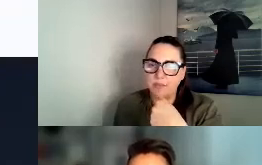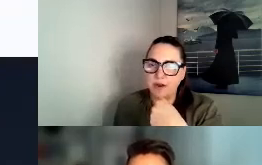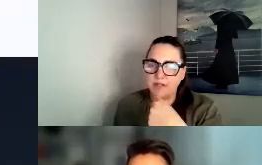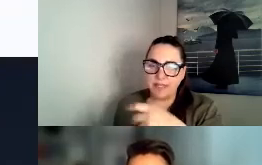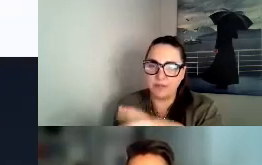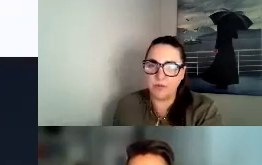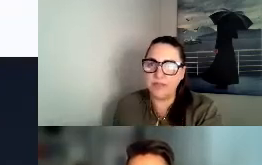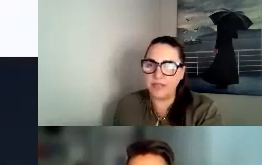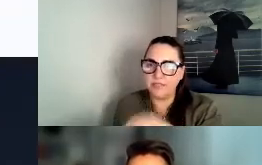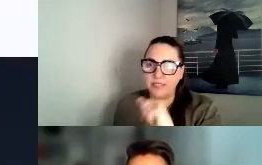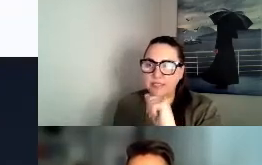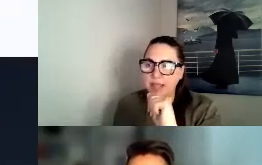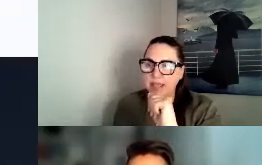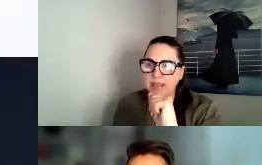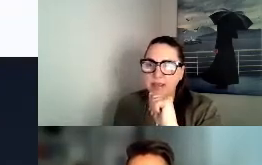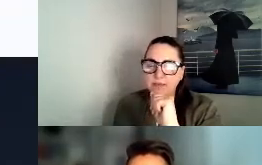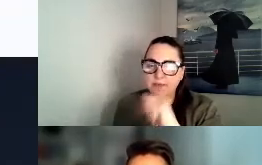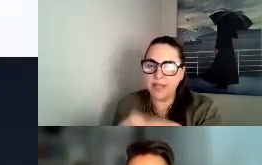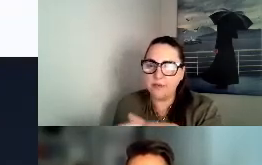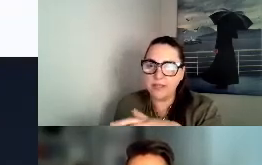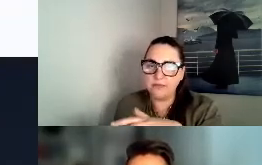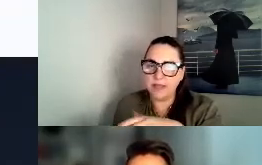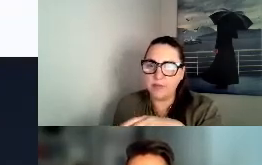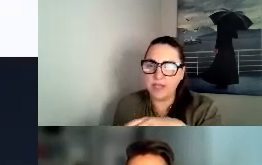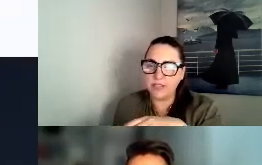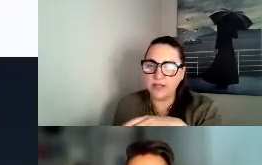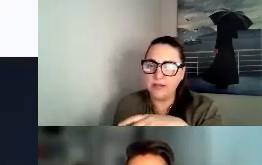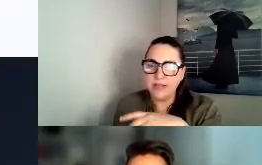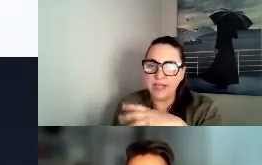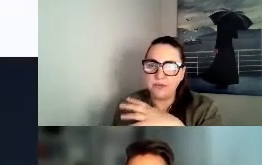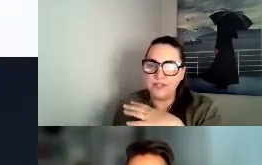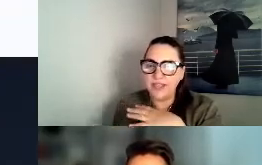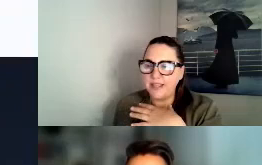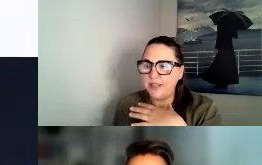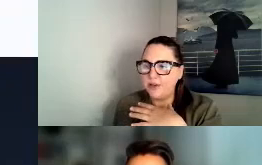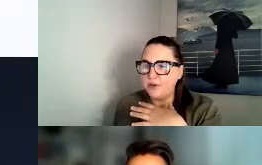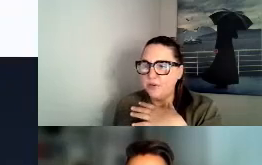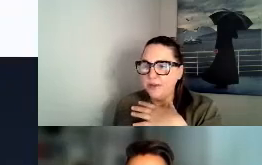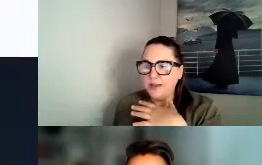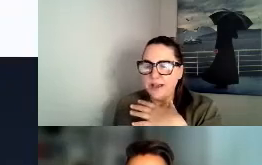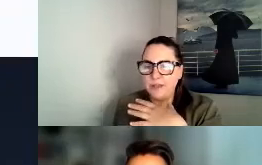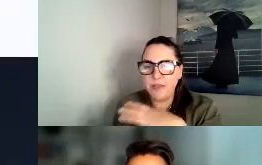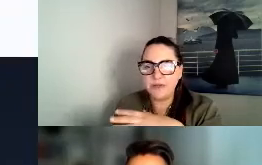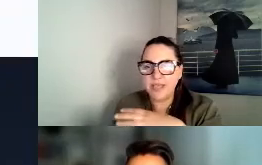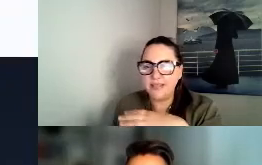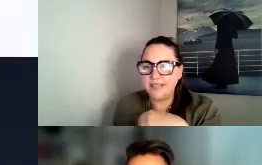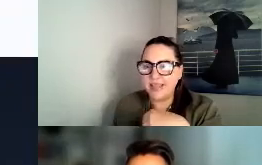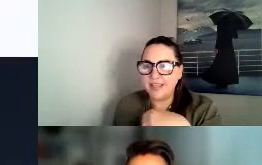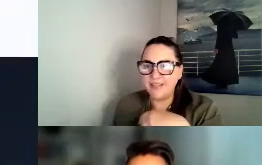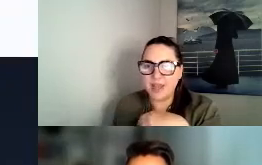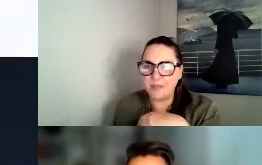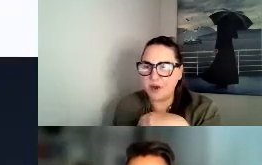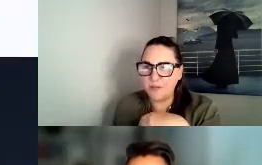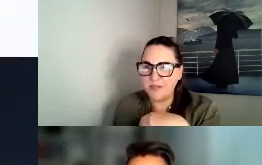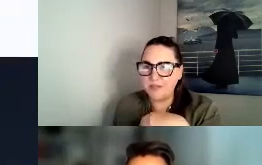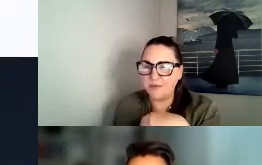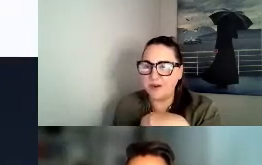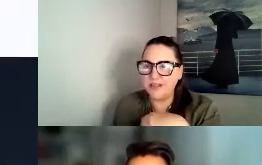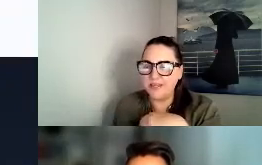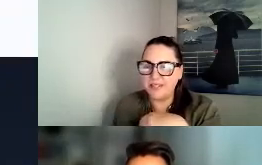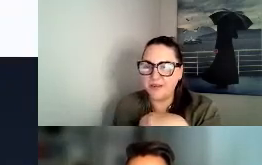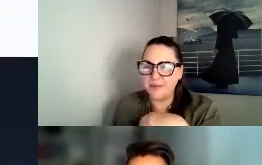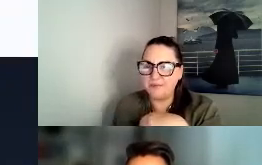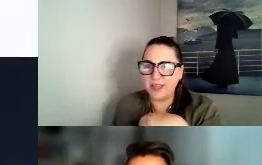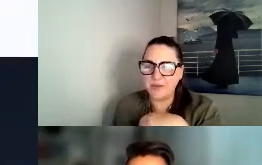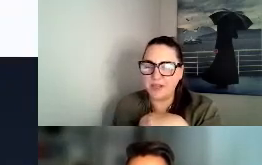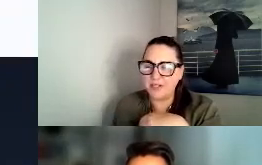our webinars like the one that you've seen today, fill out the evaluation. It will take you about 10 seconds. I promise you, we're